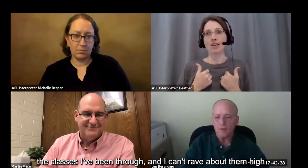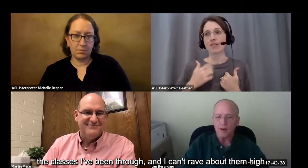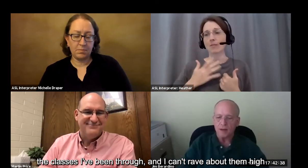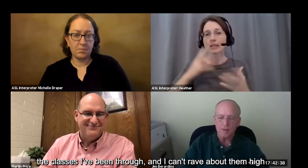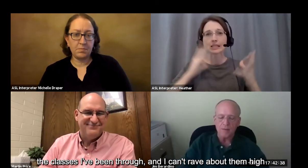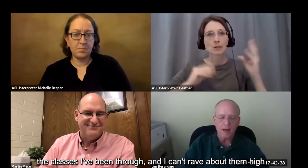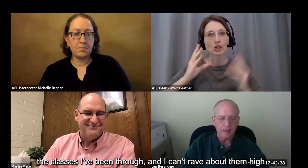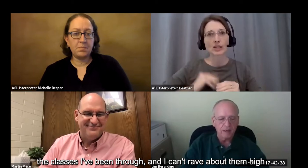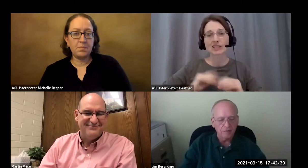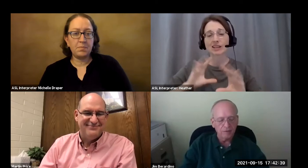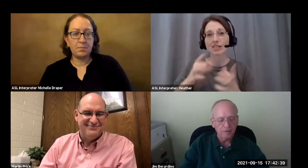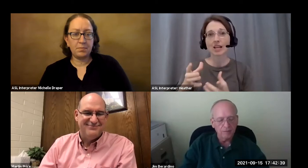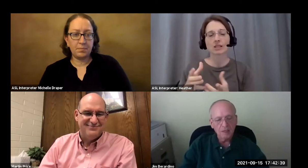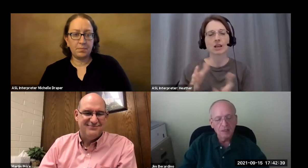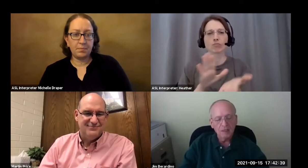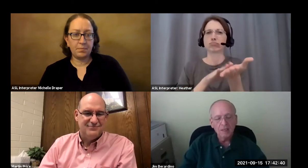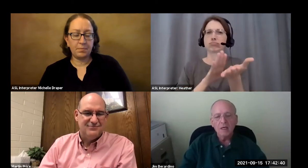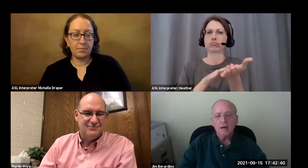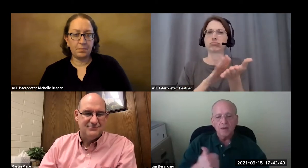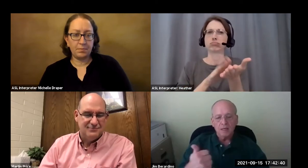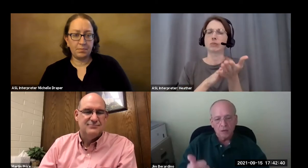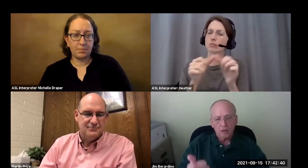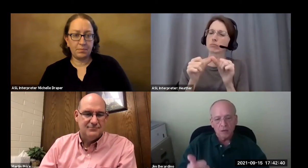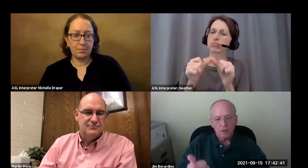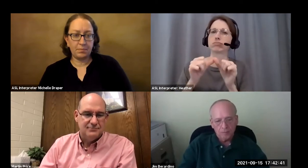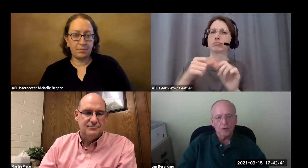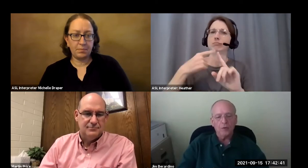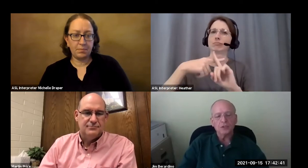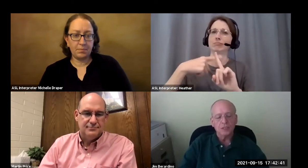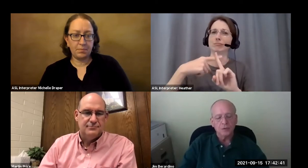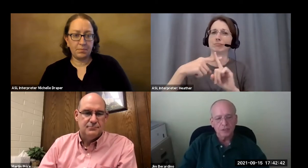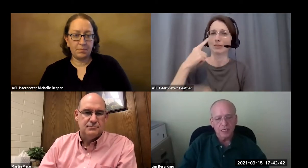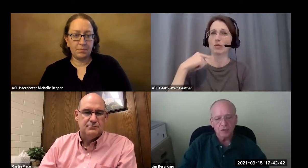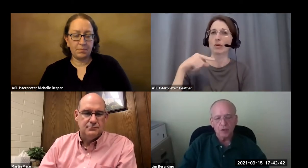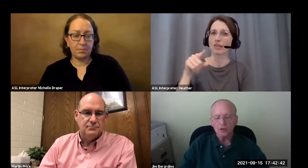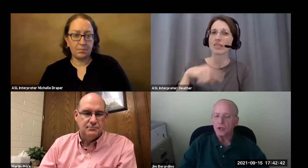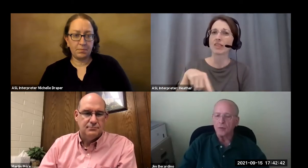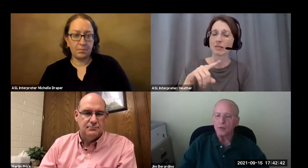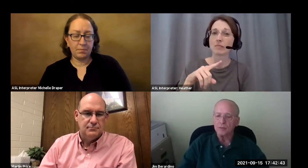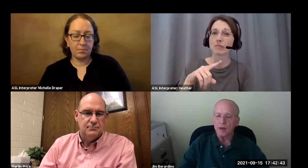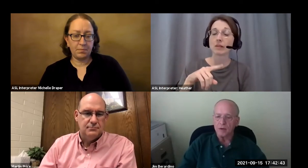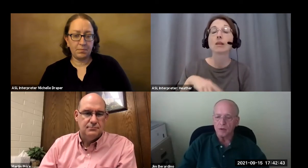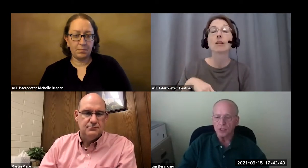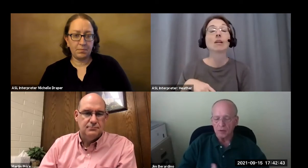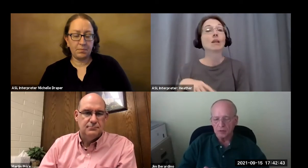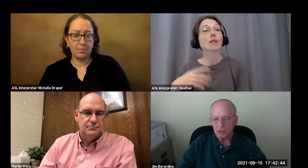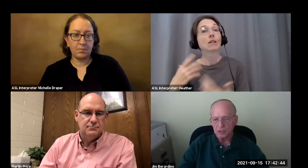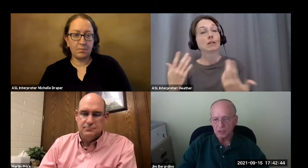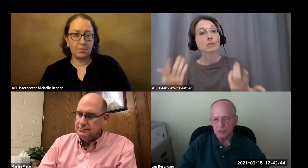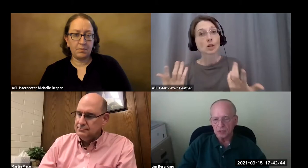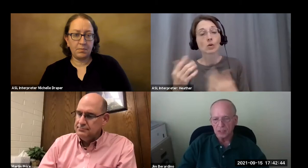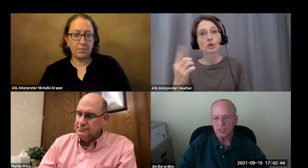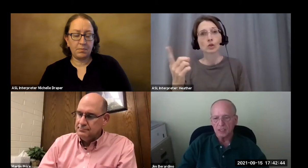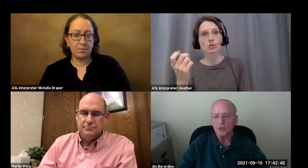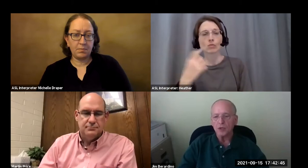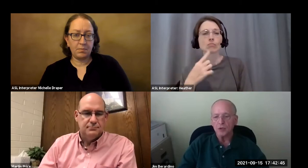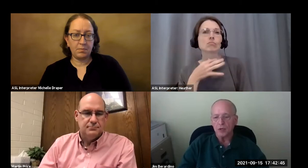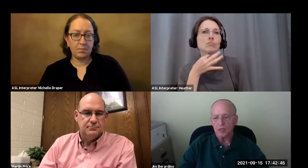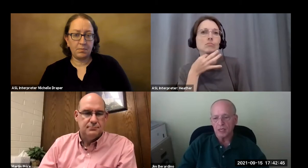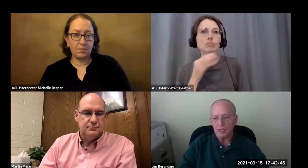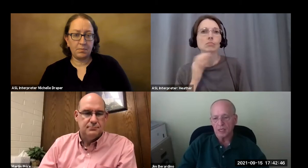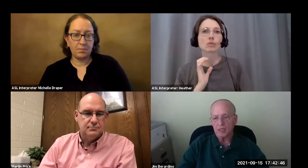can't rave about them high enough. Part of the question that was asked also was about our challenges in